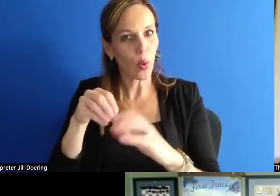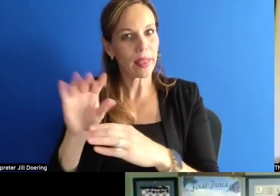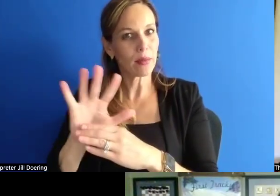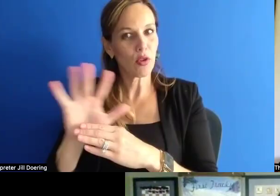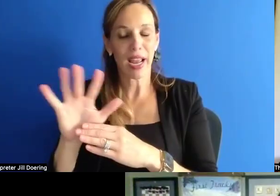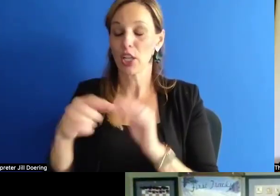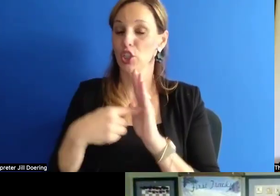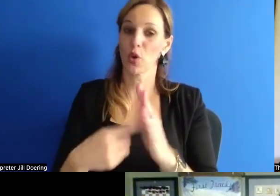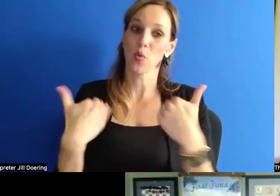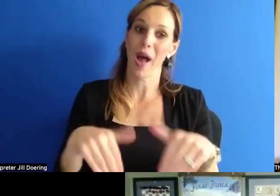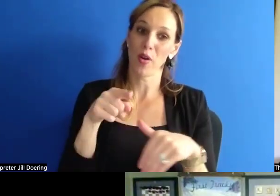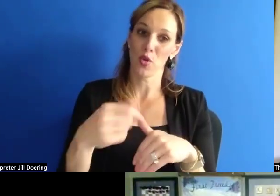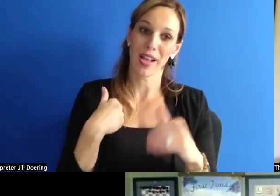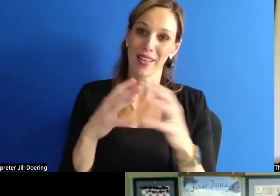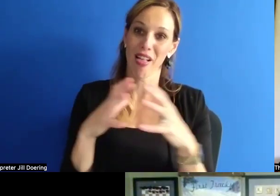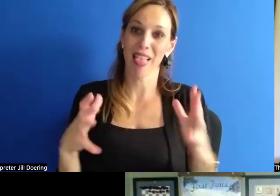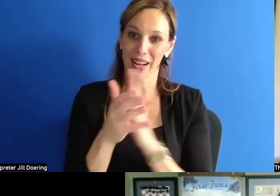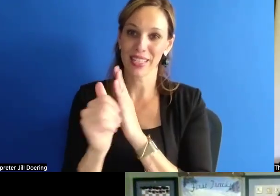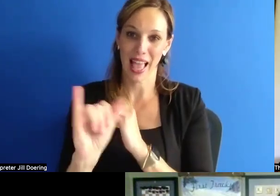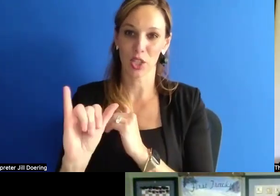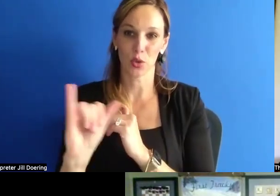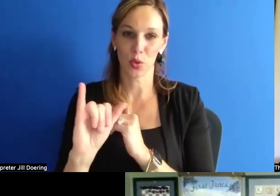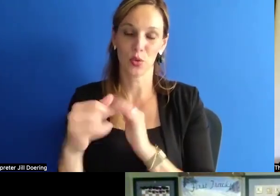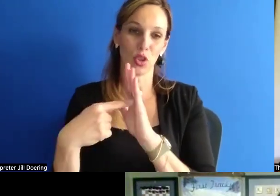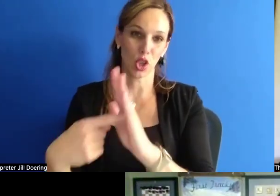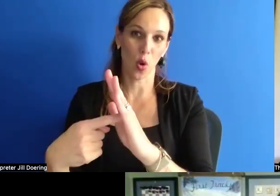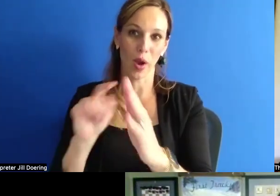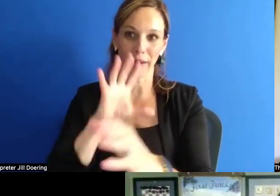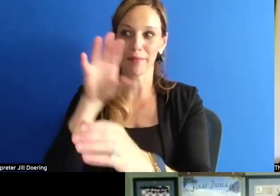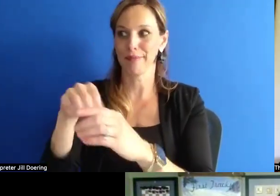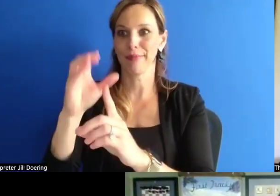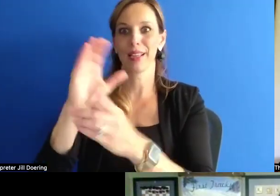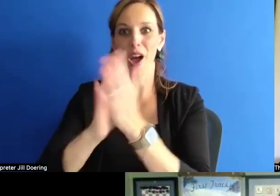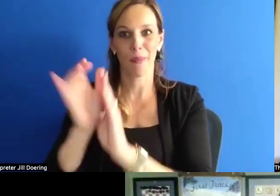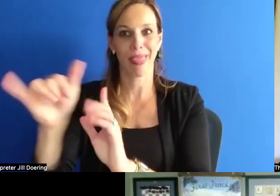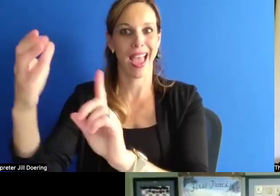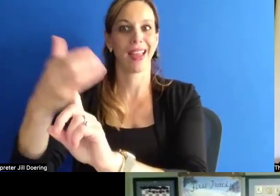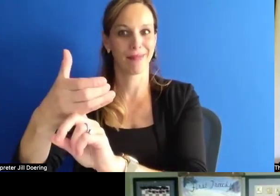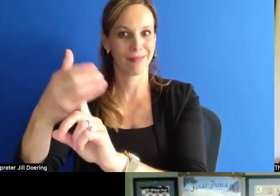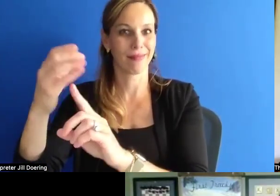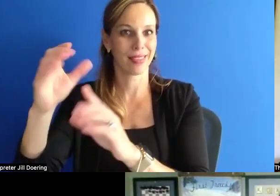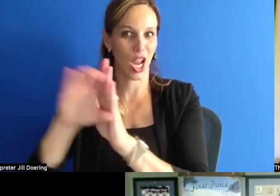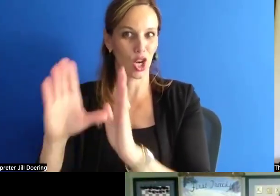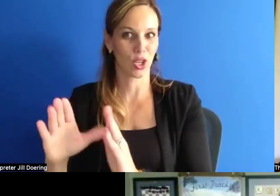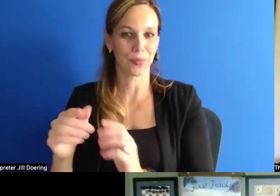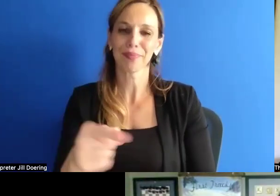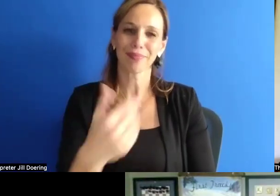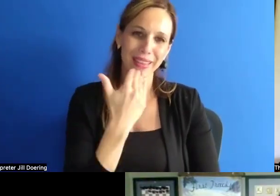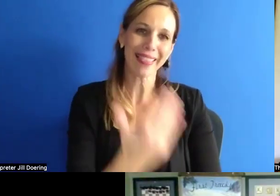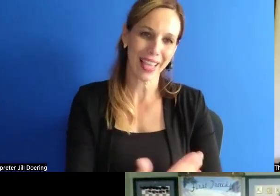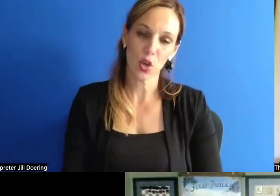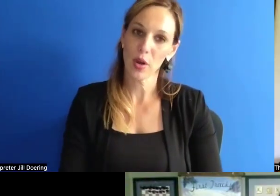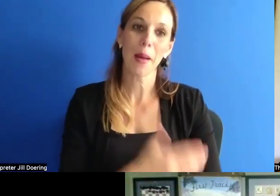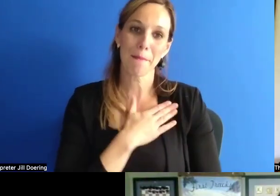talent you have to bring it out in that character. Oh, thank you. Yeah, I felt like she was with me